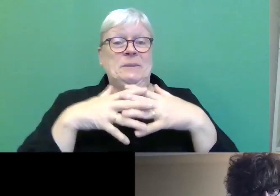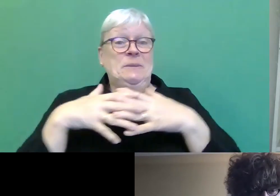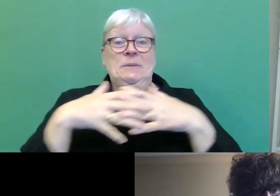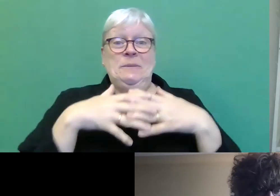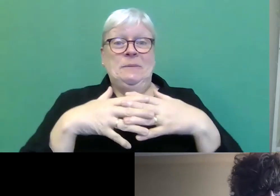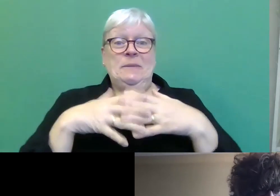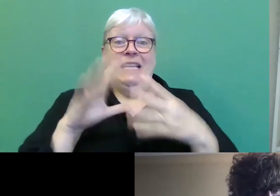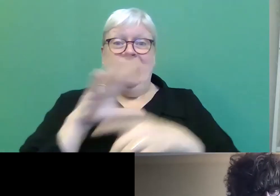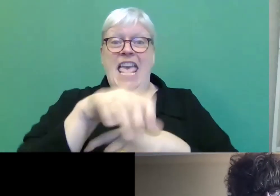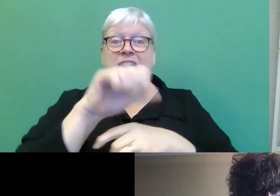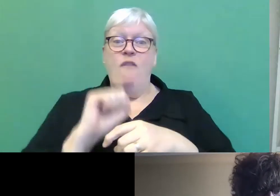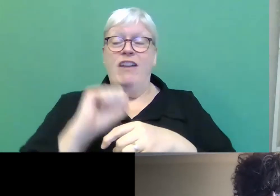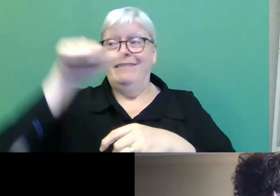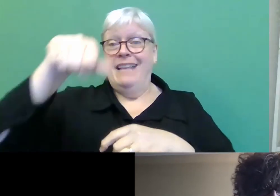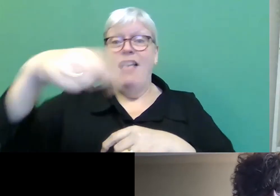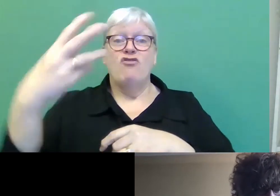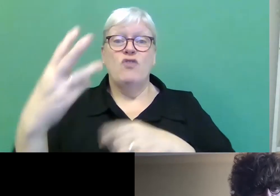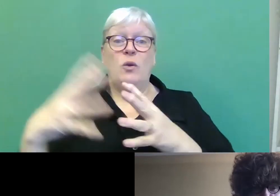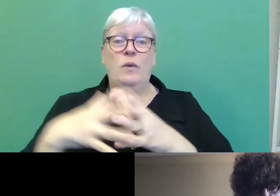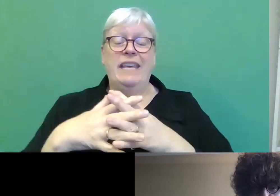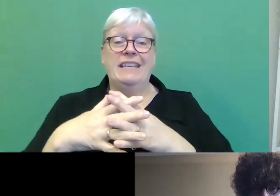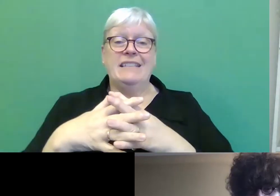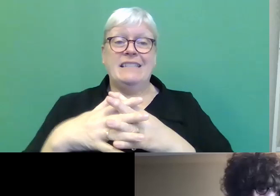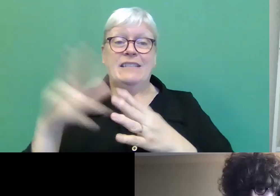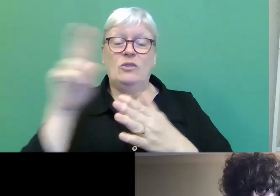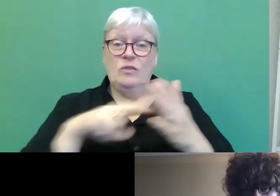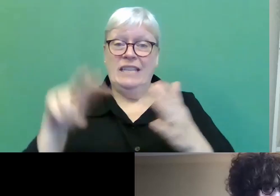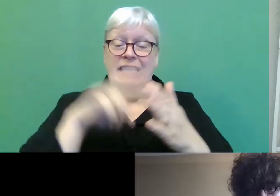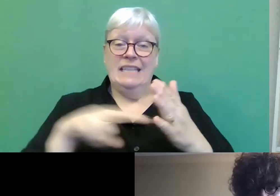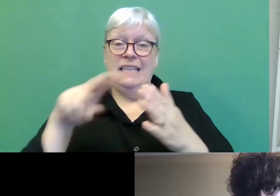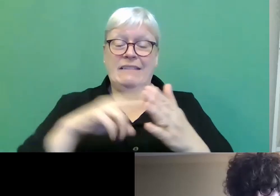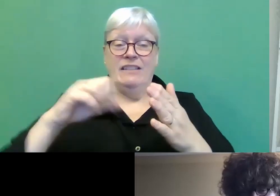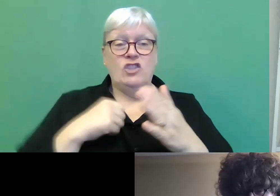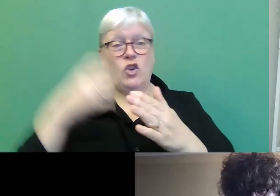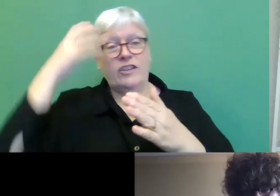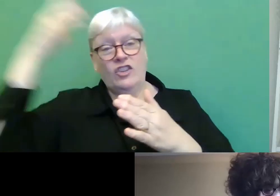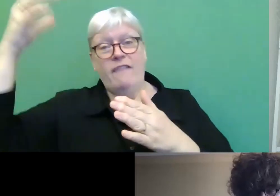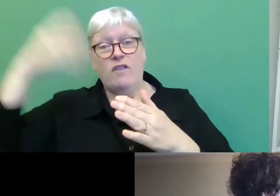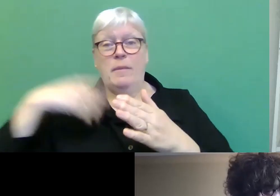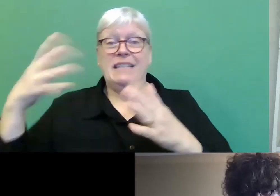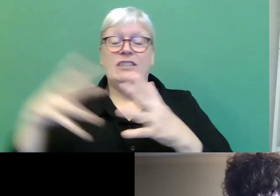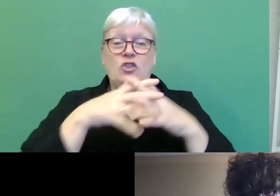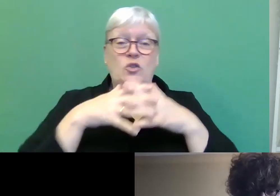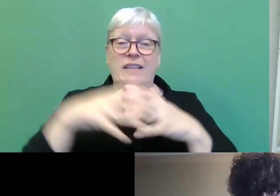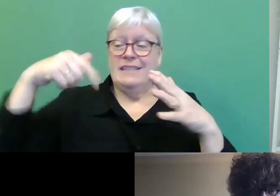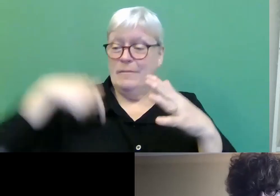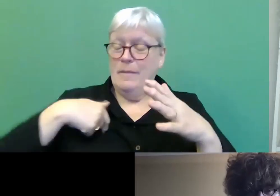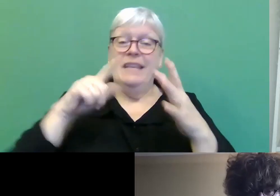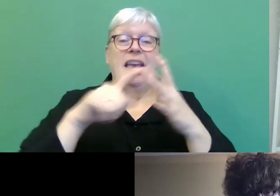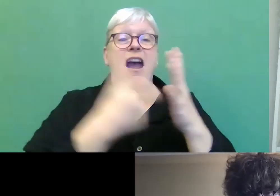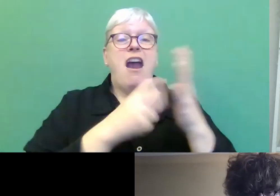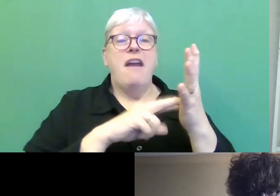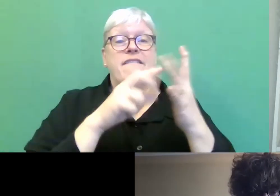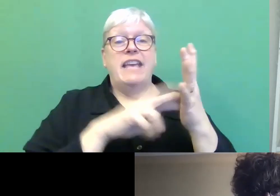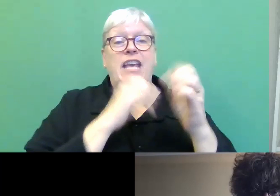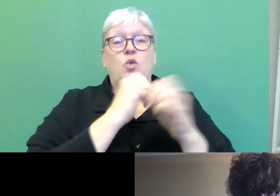next 3 weeks. So we're reading for like a Scottish government in the US event tonight, me, Holly and Irvin Welsh again. And then I'm in a